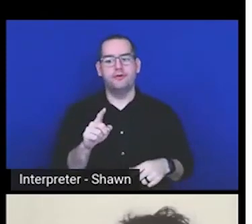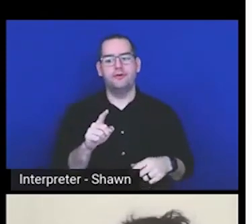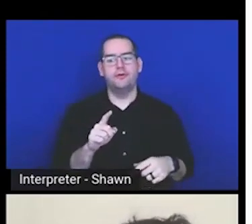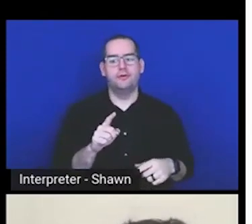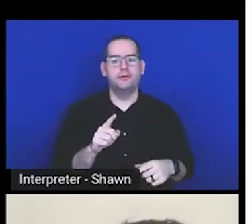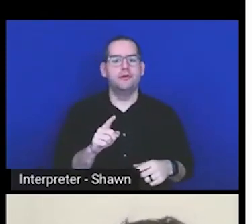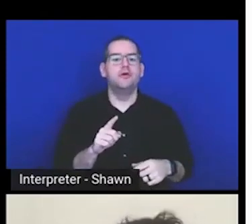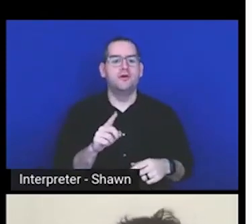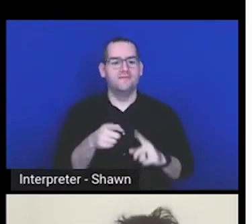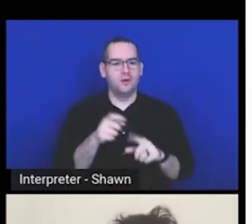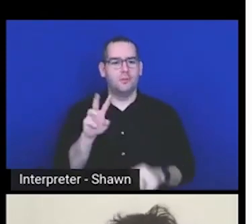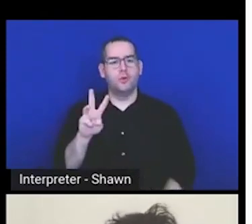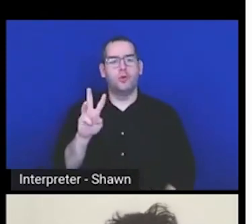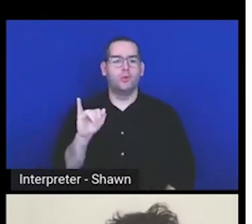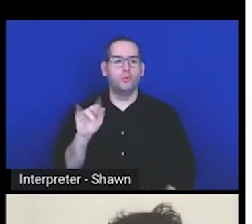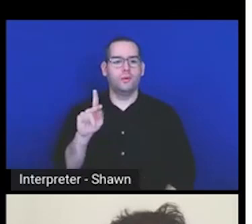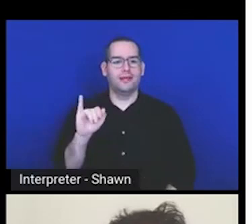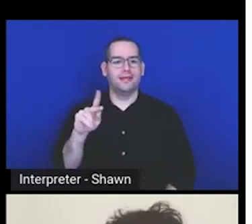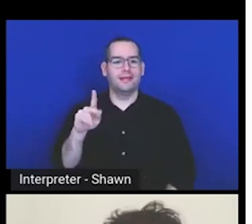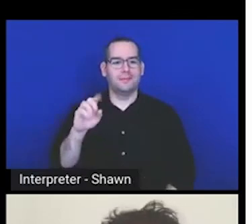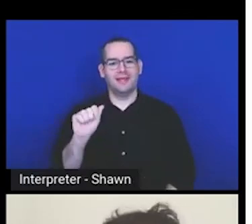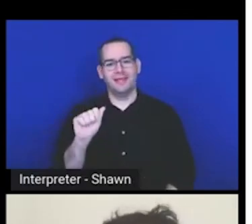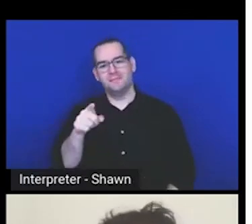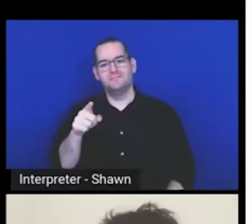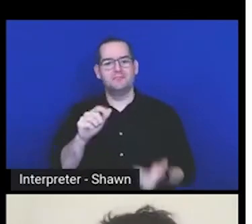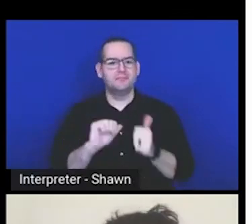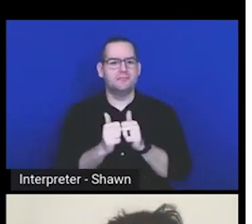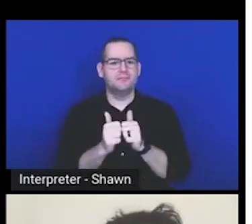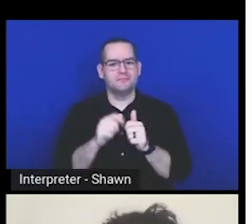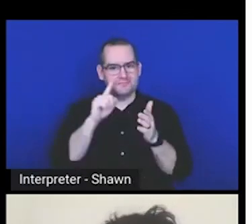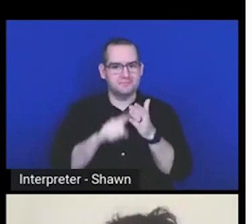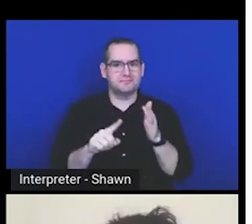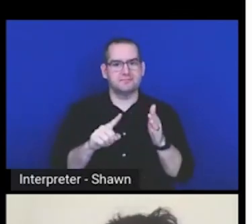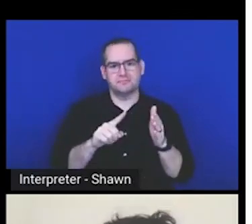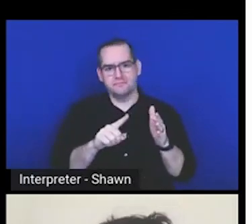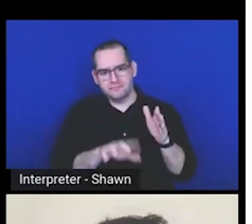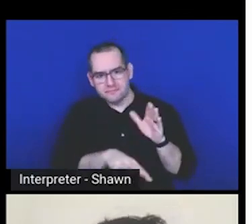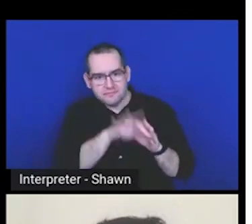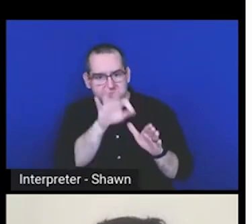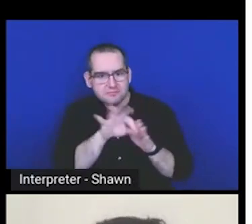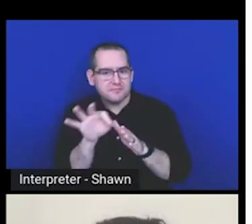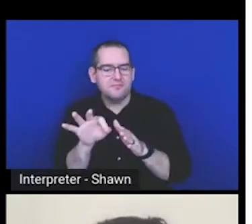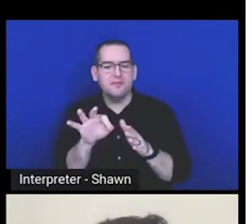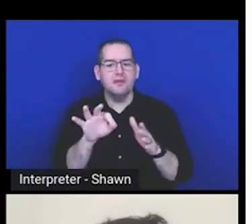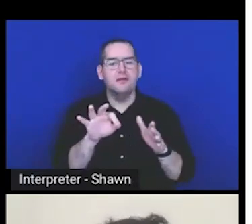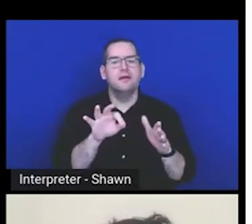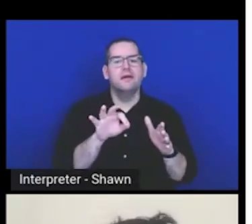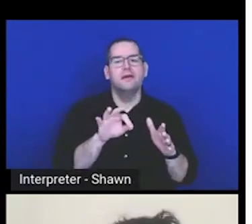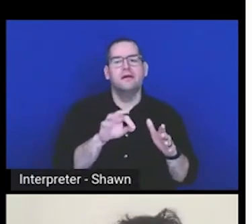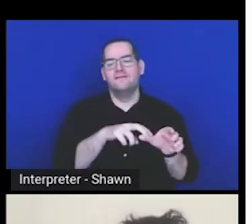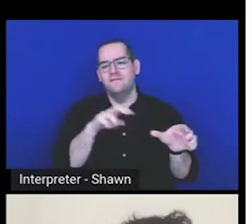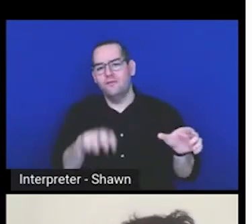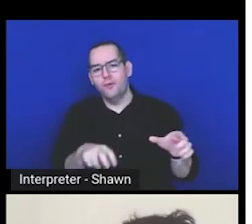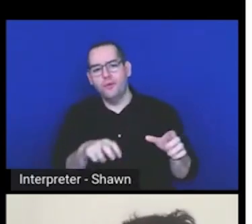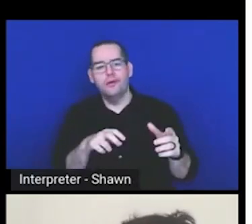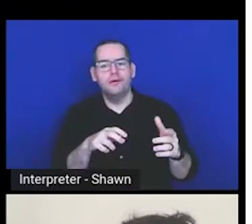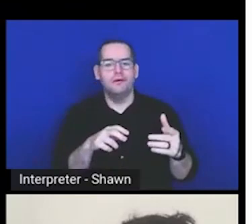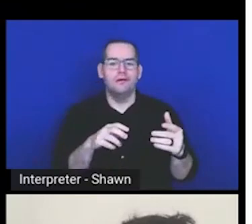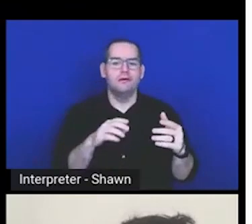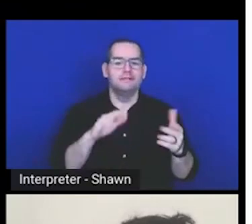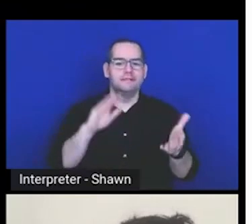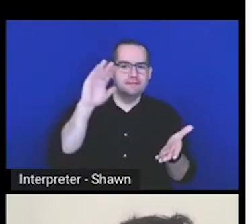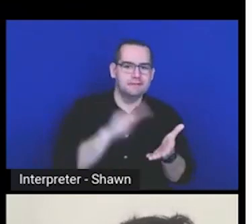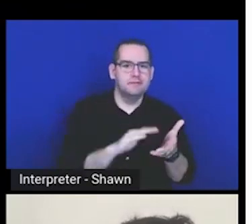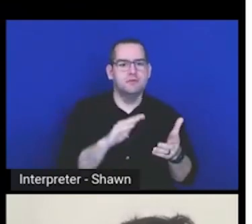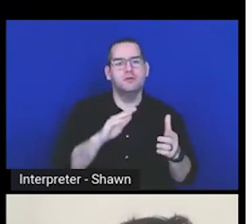right? The things you put in place to avoid, detect, counteract, and minimize security risks. If we focus about